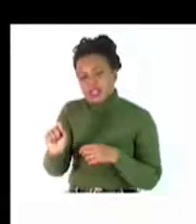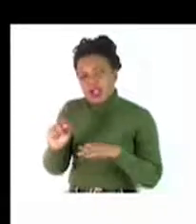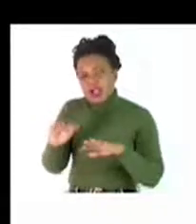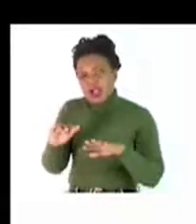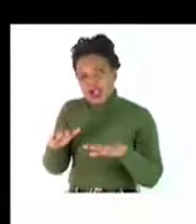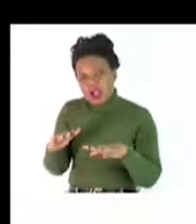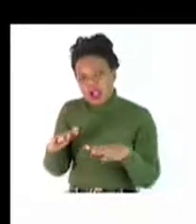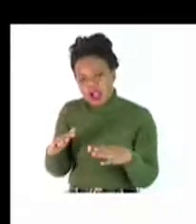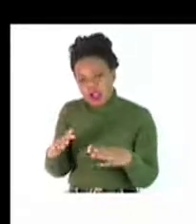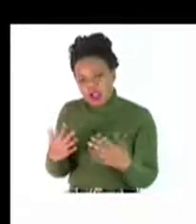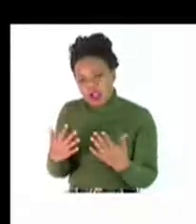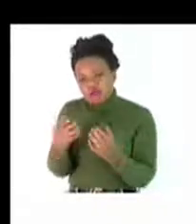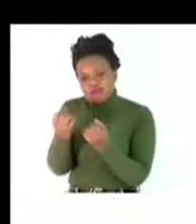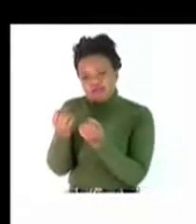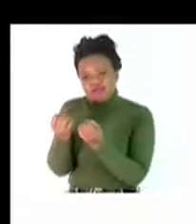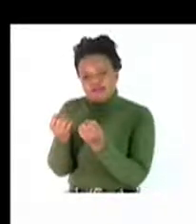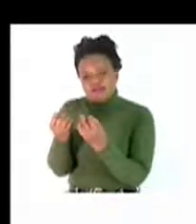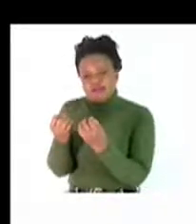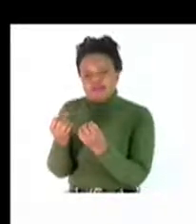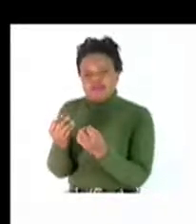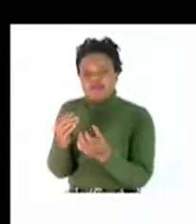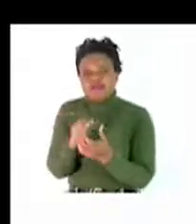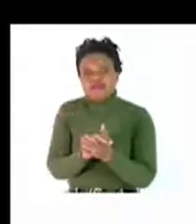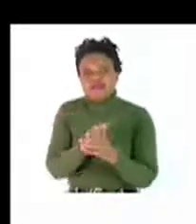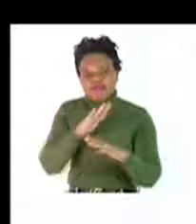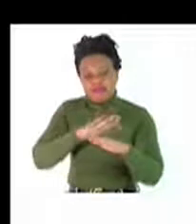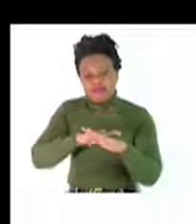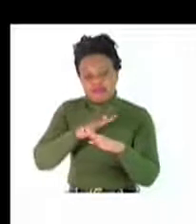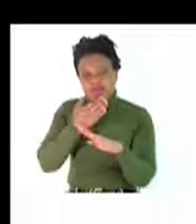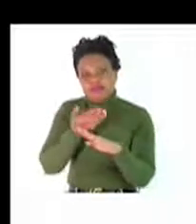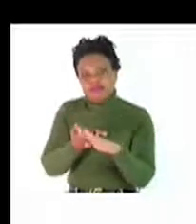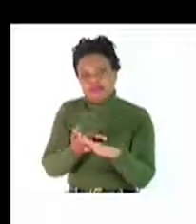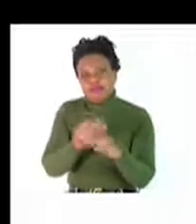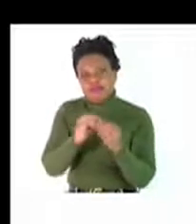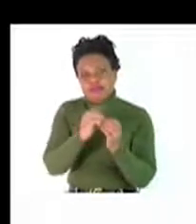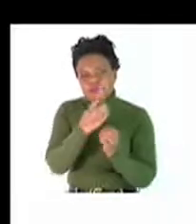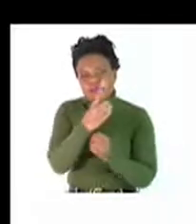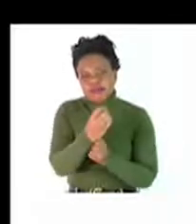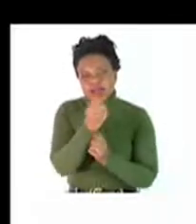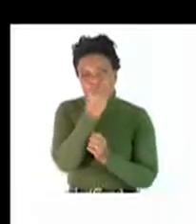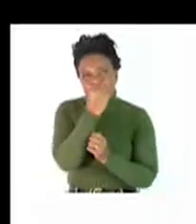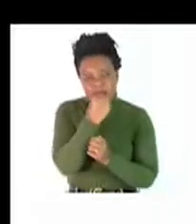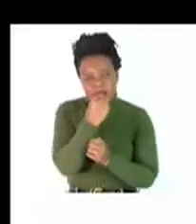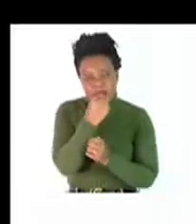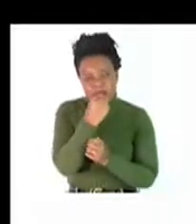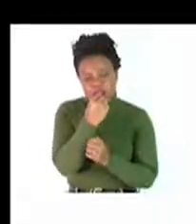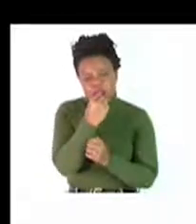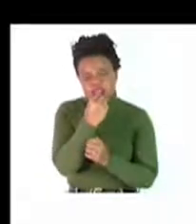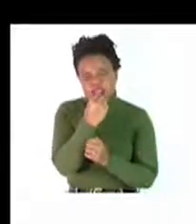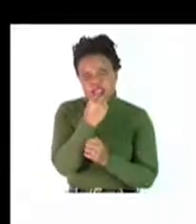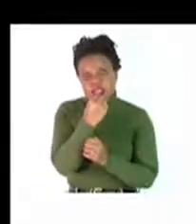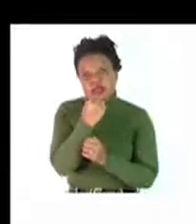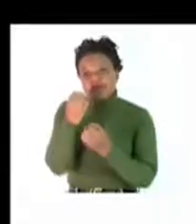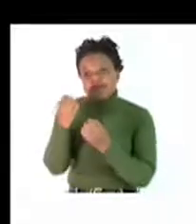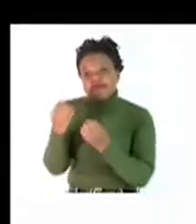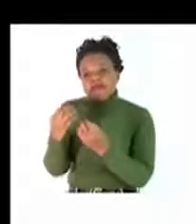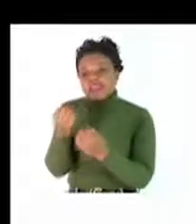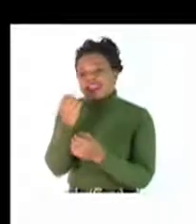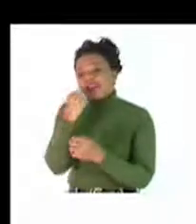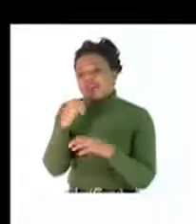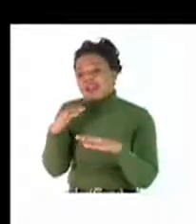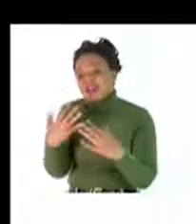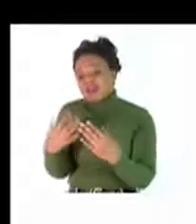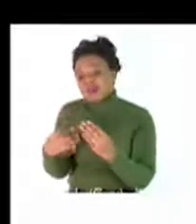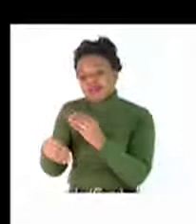For example, number 1, we are given an example there. An apple, 1 apple, many